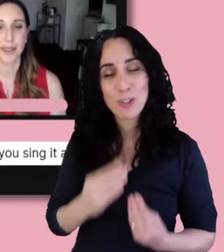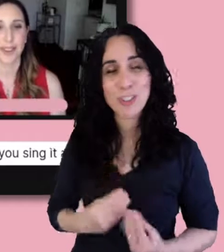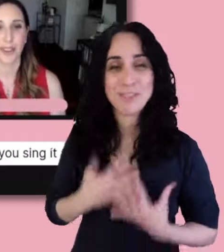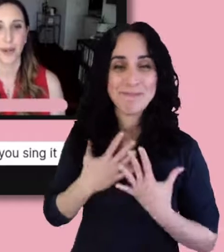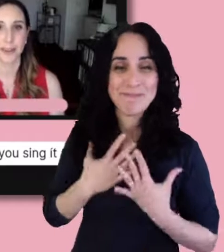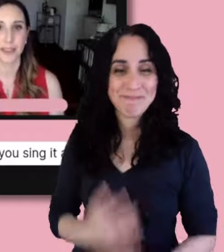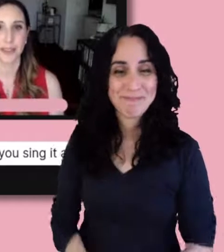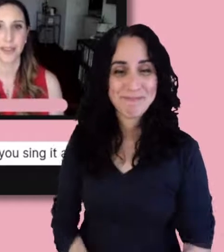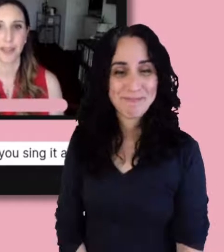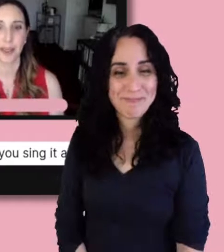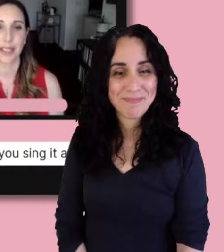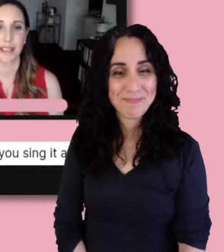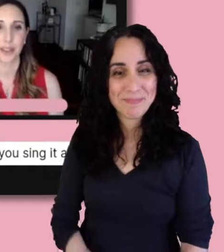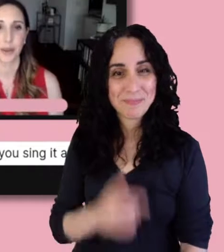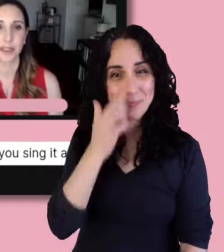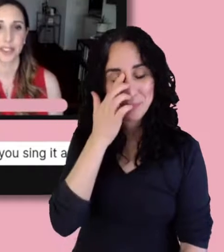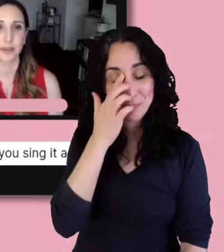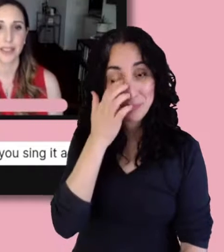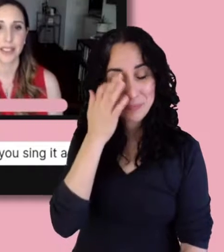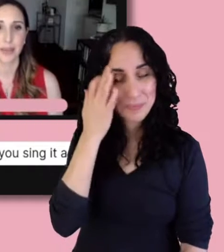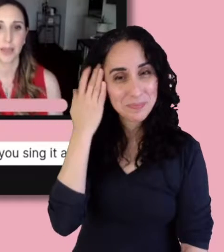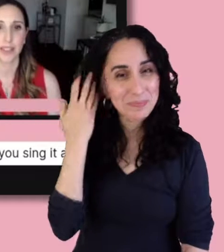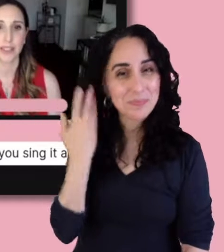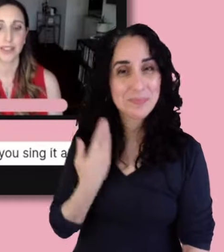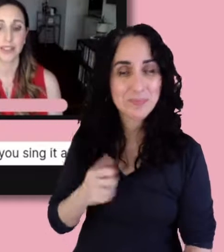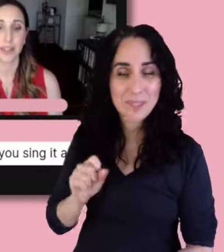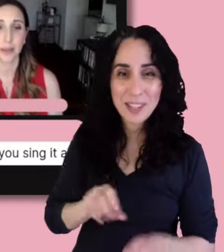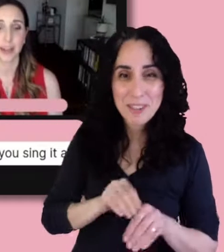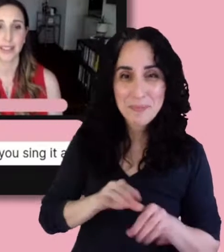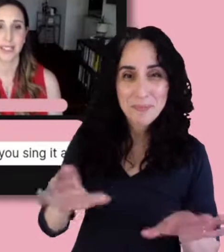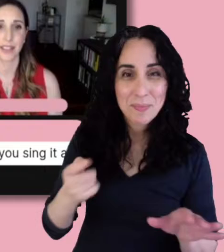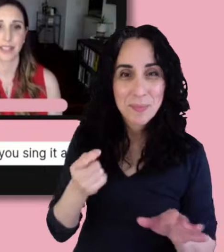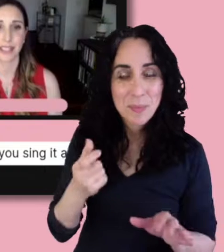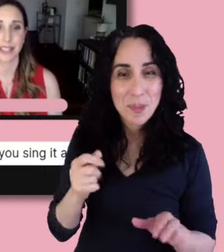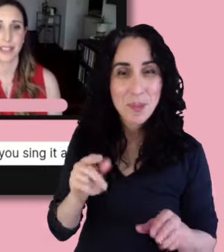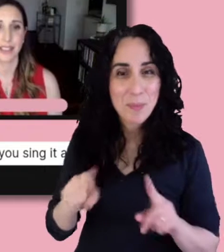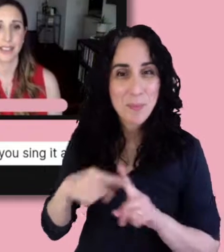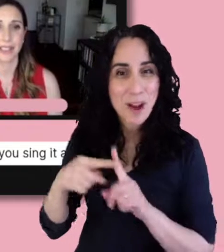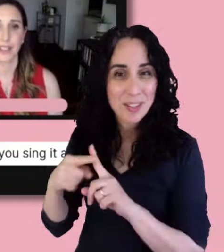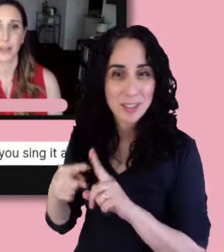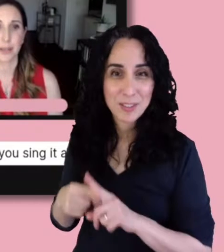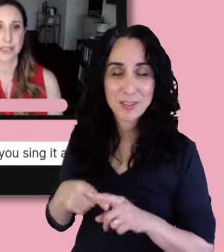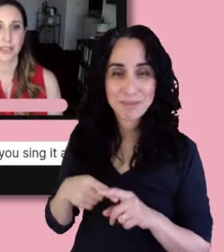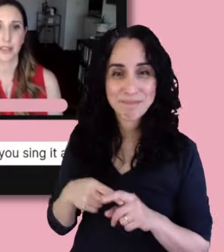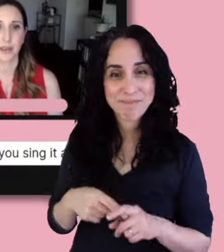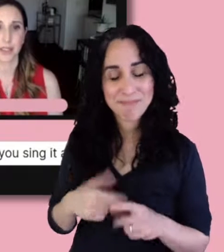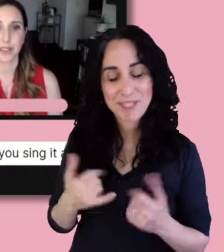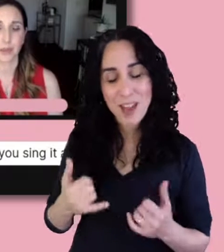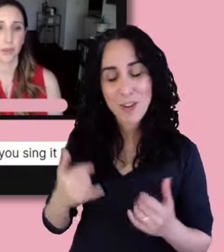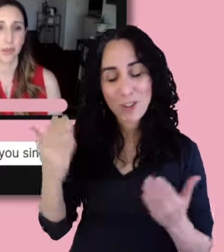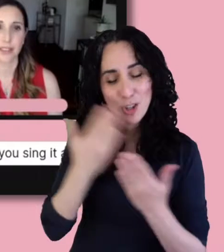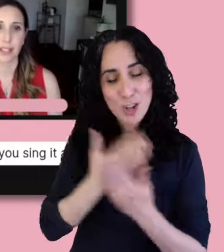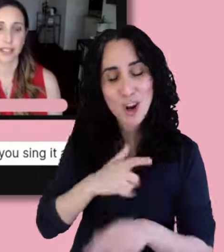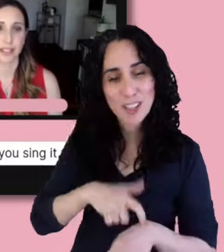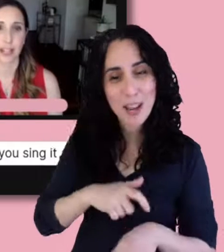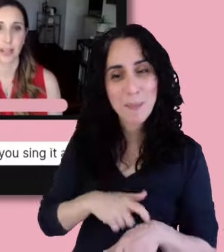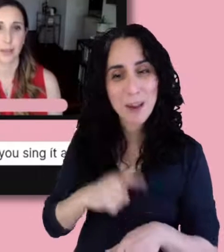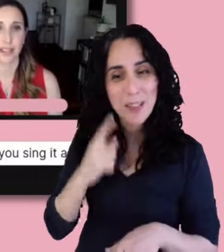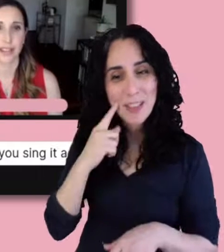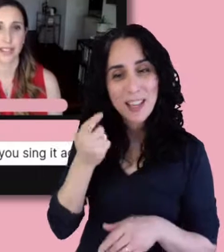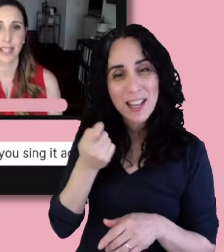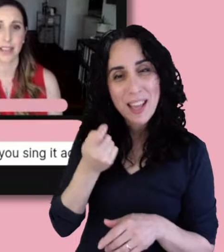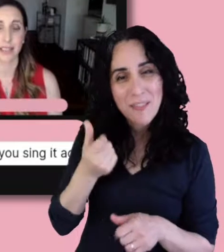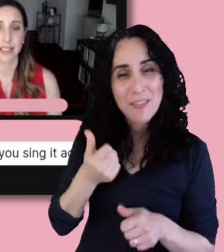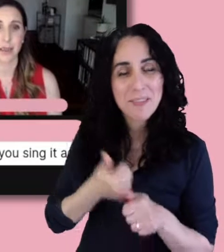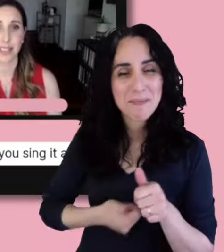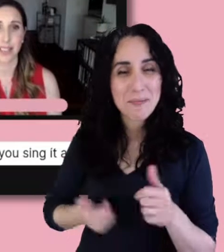everyone was so uplifted from it. So if we could spread just a little positivity in the midst of a somewhat dark time, I